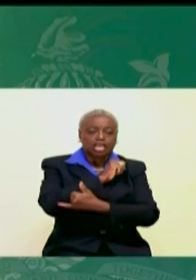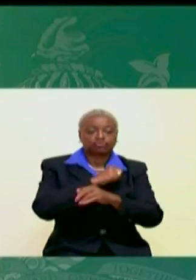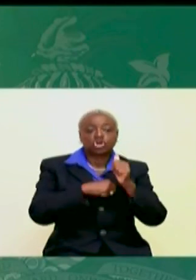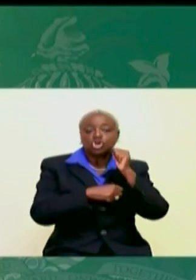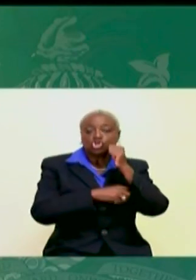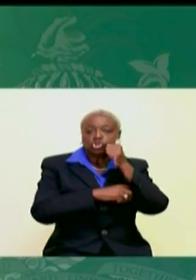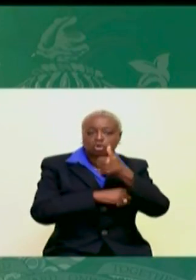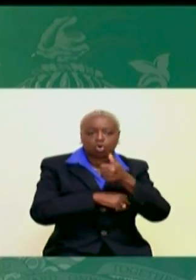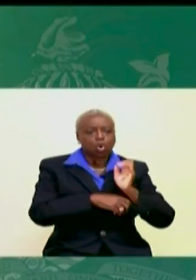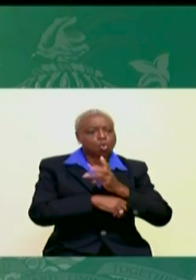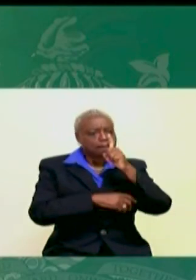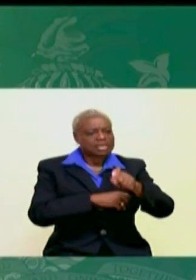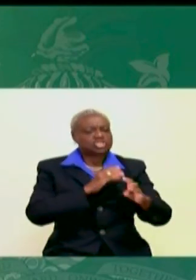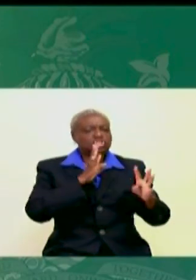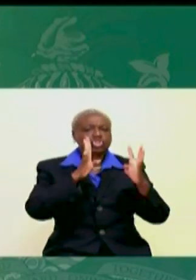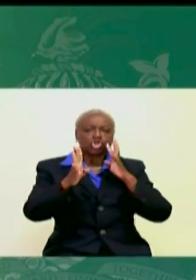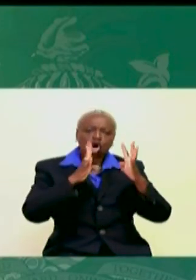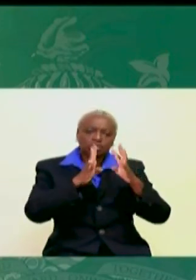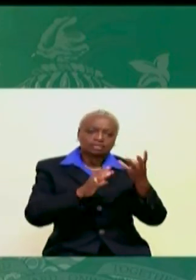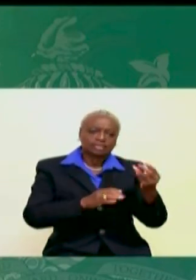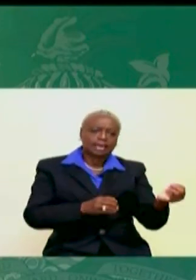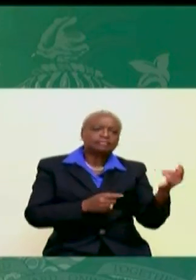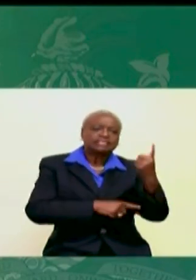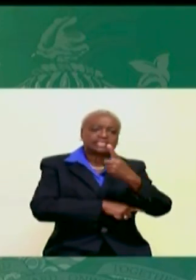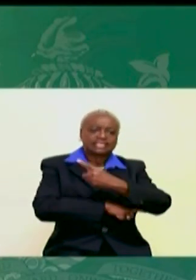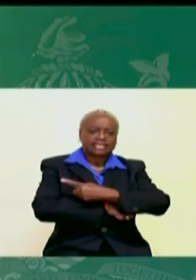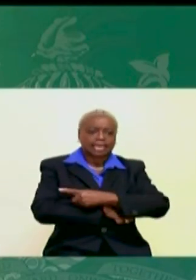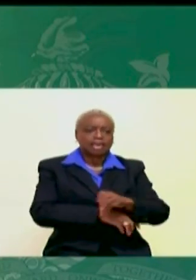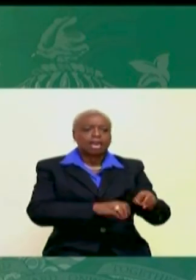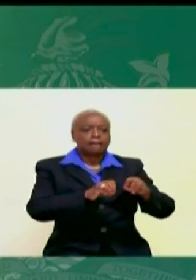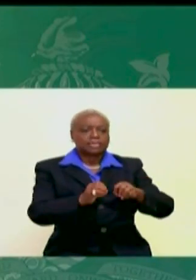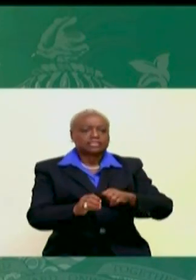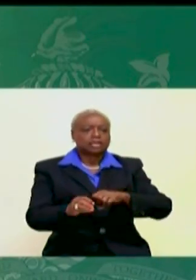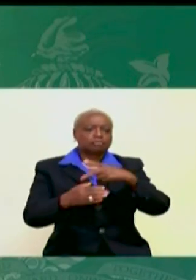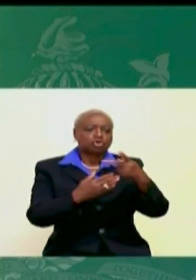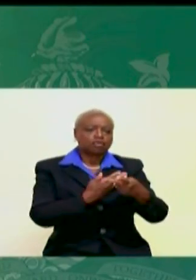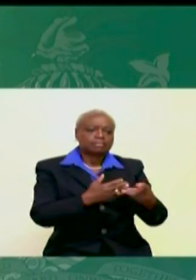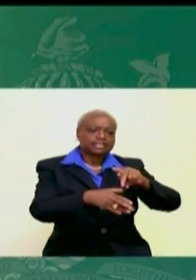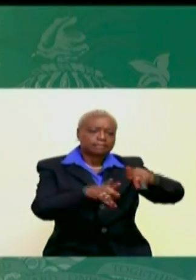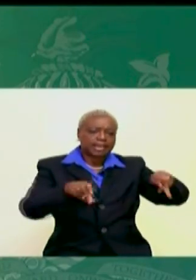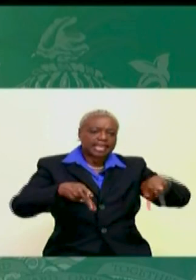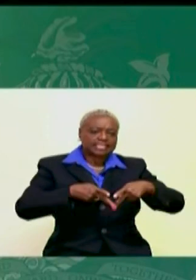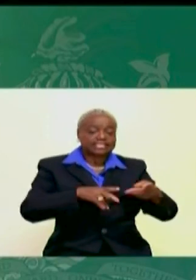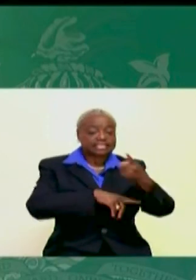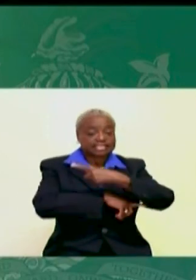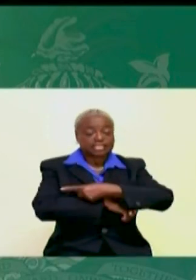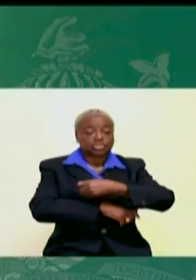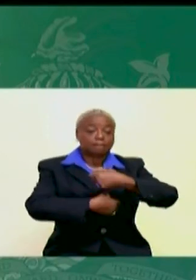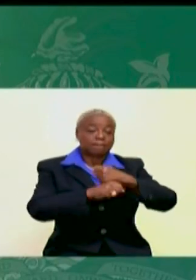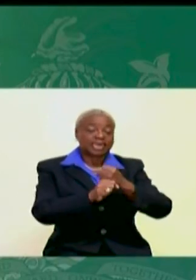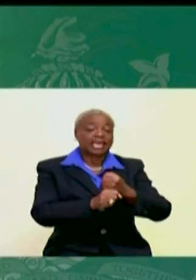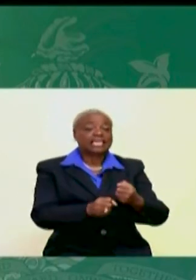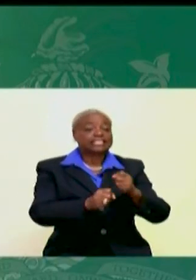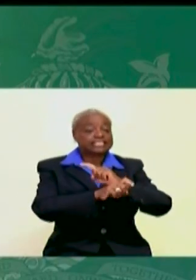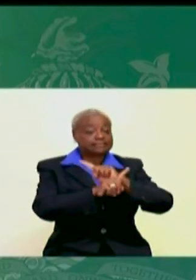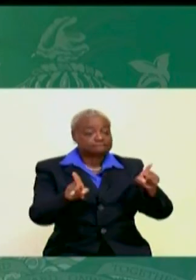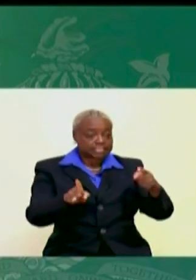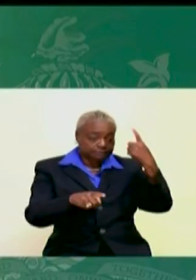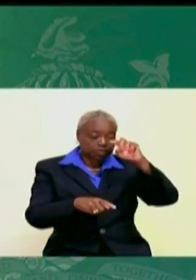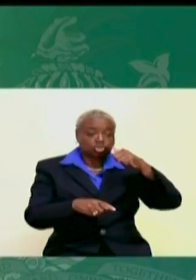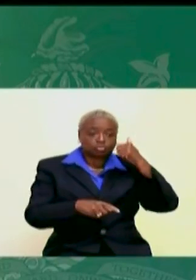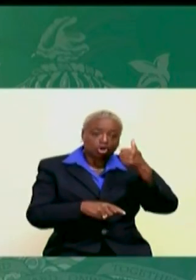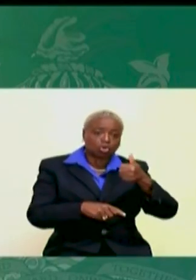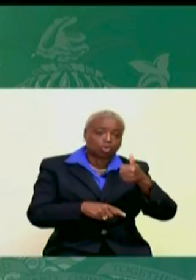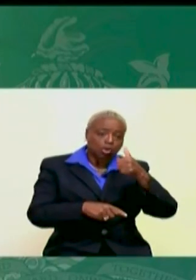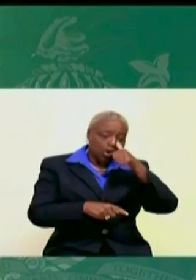to them today. We must put programs in place today to make a difference tomorrow. And so we're looking forward to that conference, Madam Speaker.